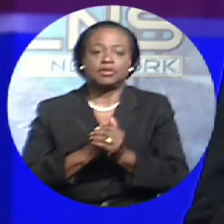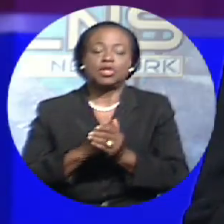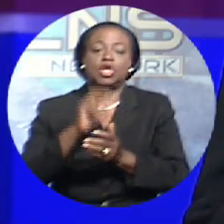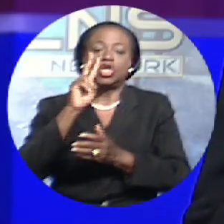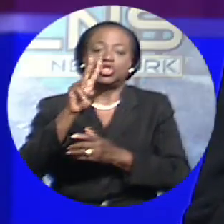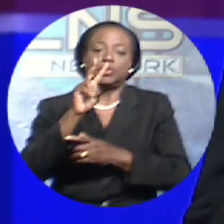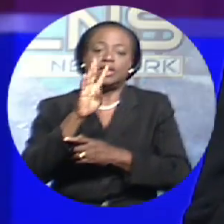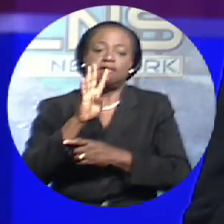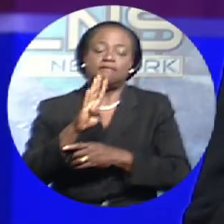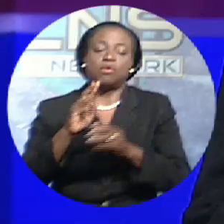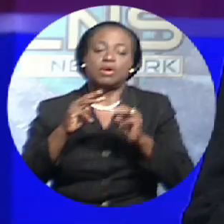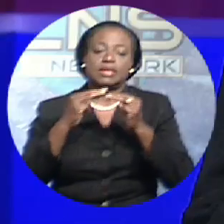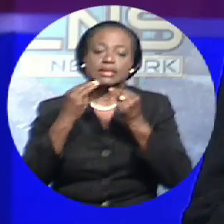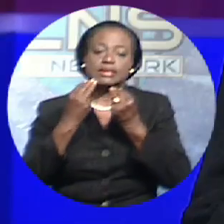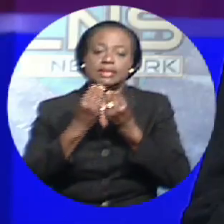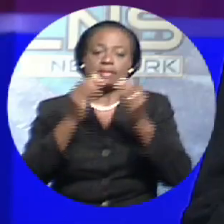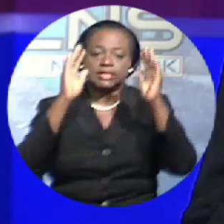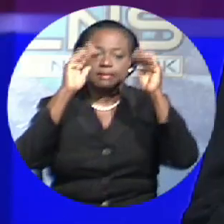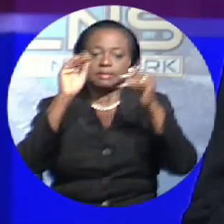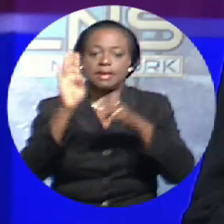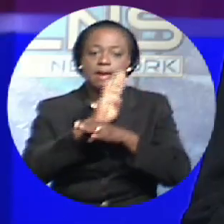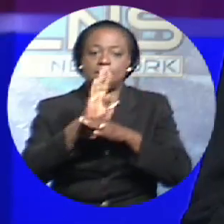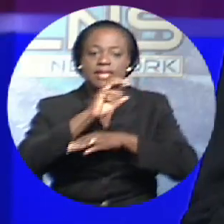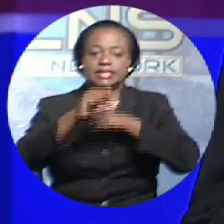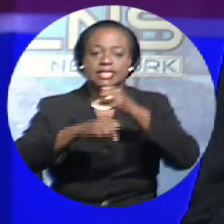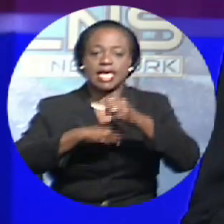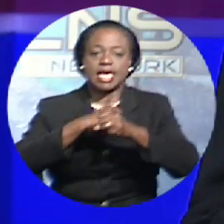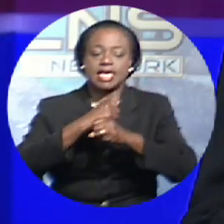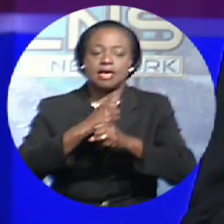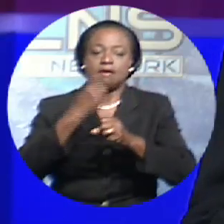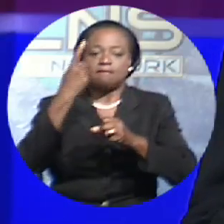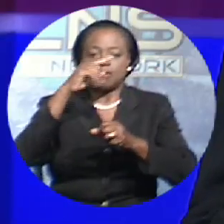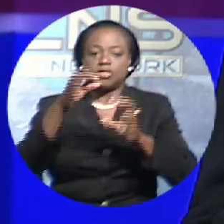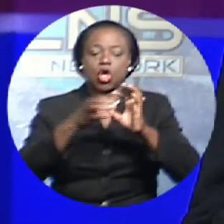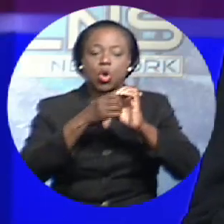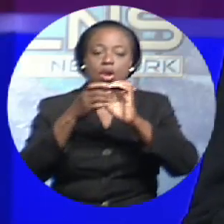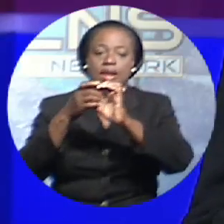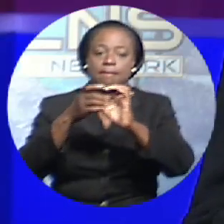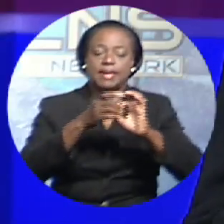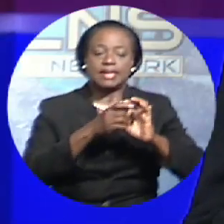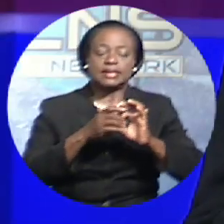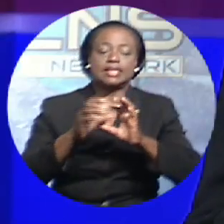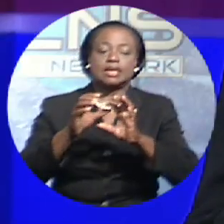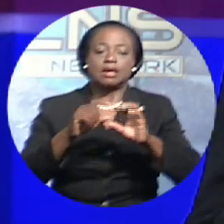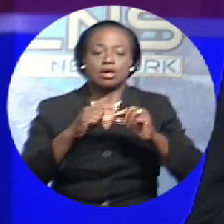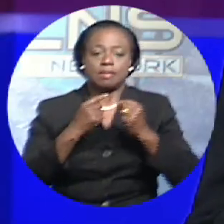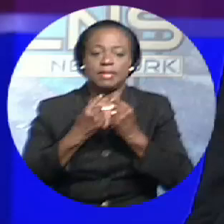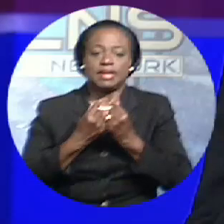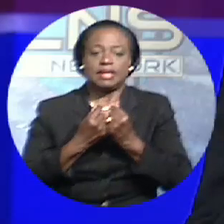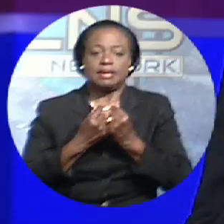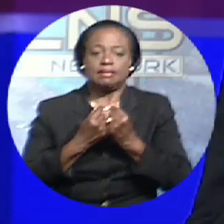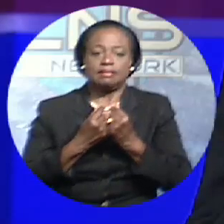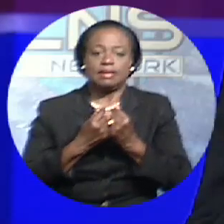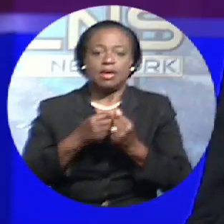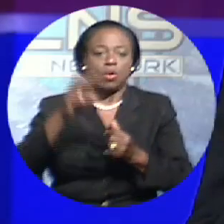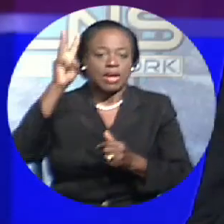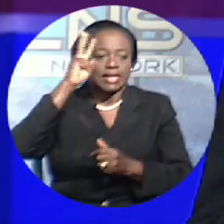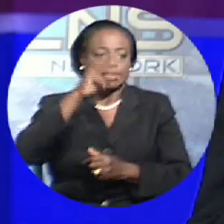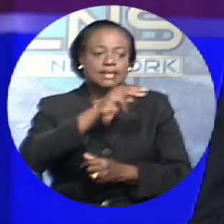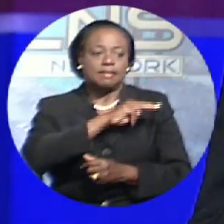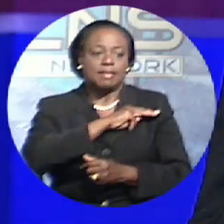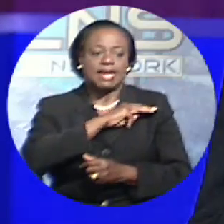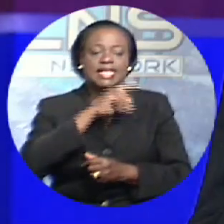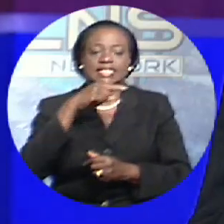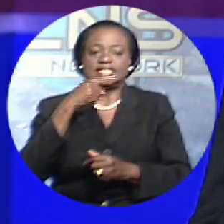2014 is expected to be a busy year for the Bahamas Olympic Committee, but according to President Wellington Miller, they've already hit a huge stumbling block with the value-added